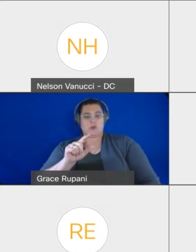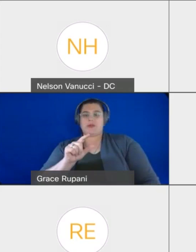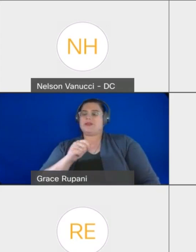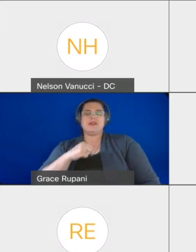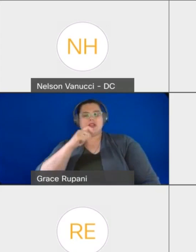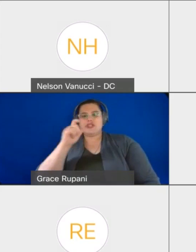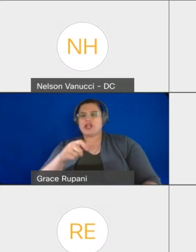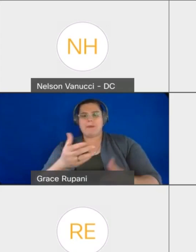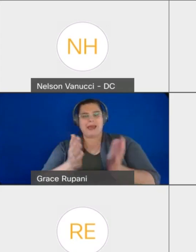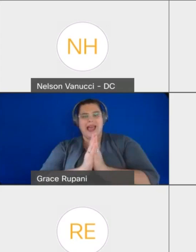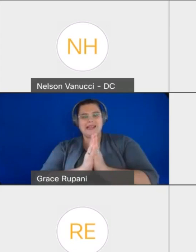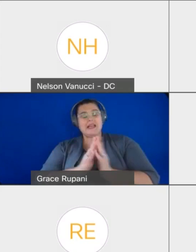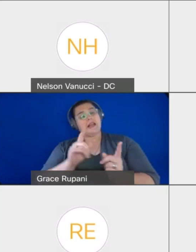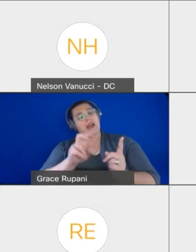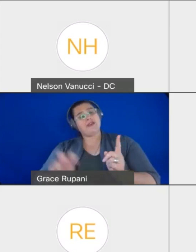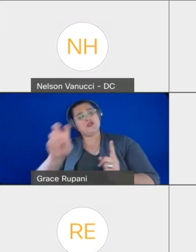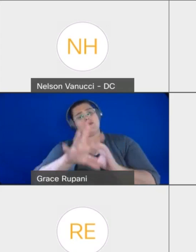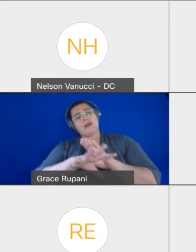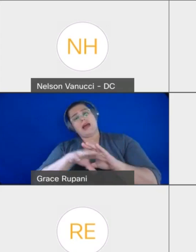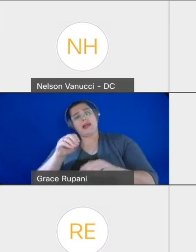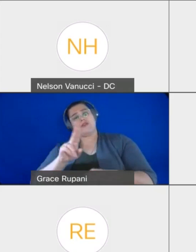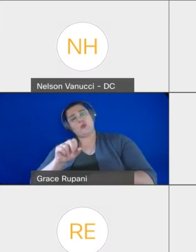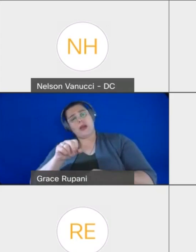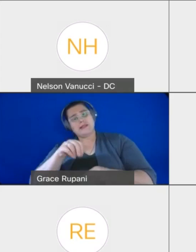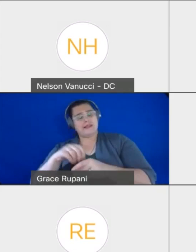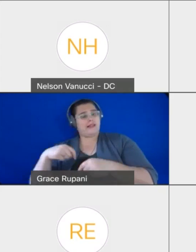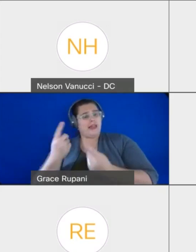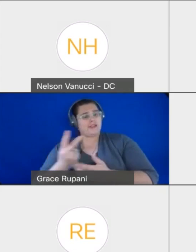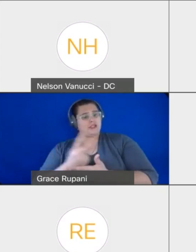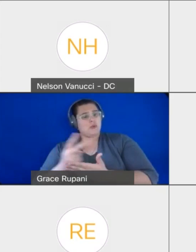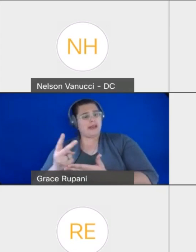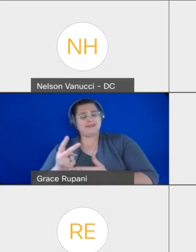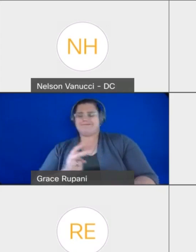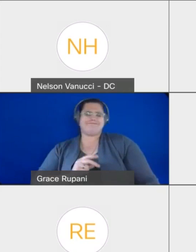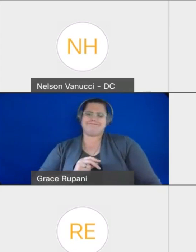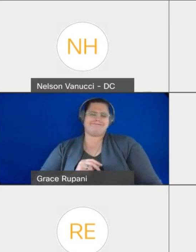you traveled out of the country in the last 2 weeks? Only.